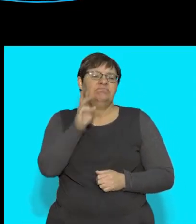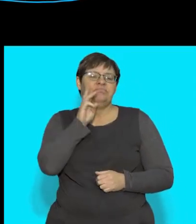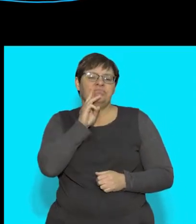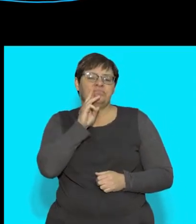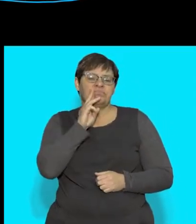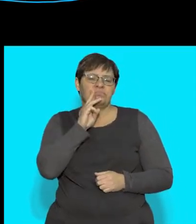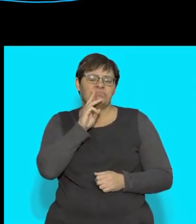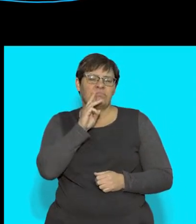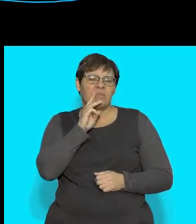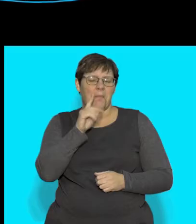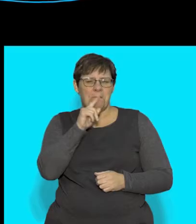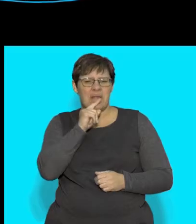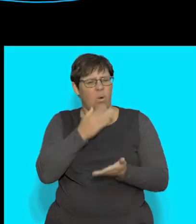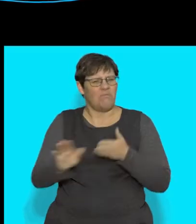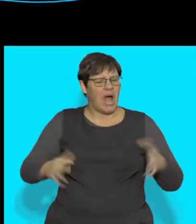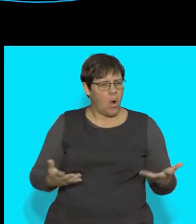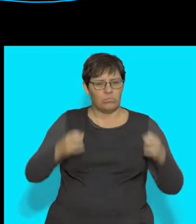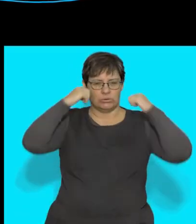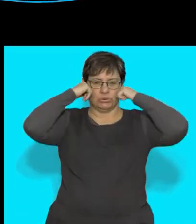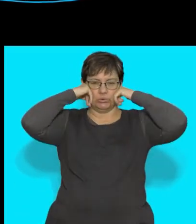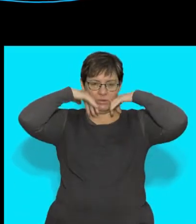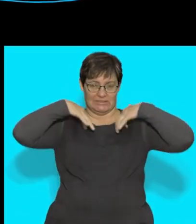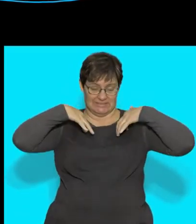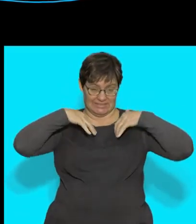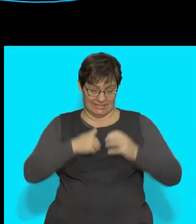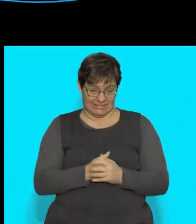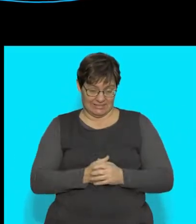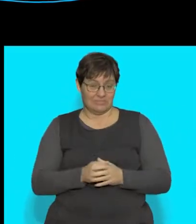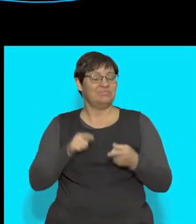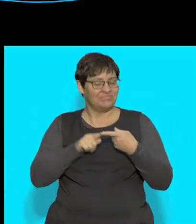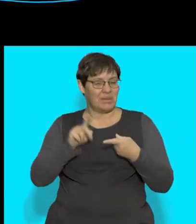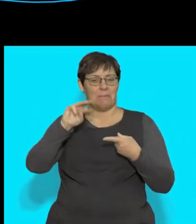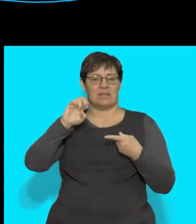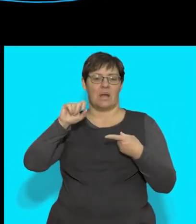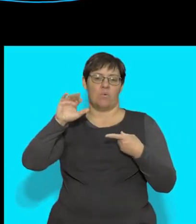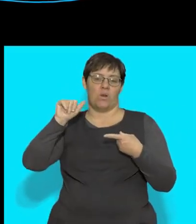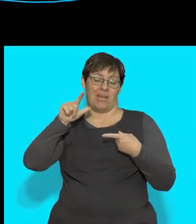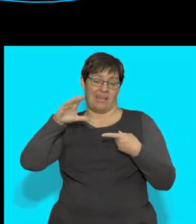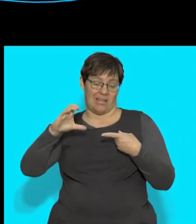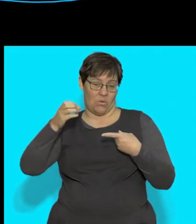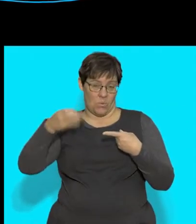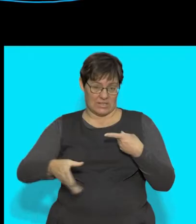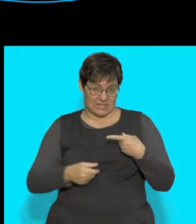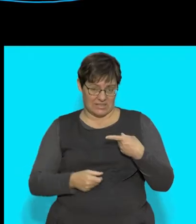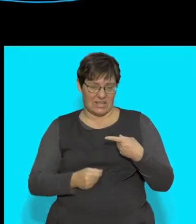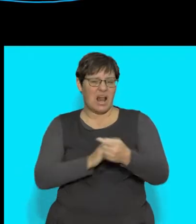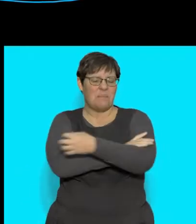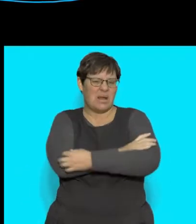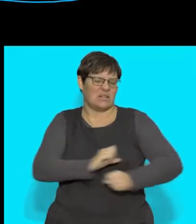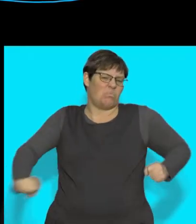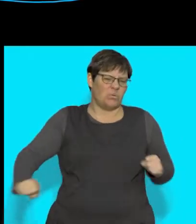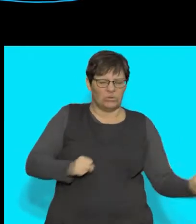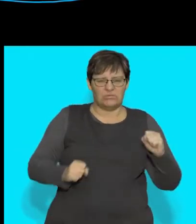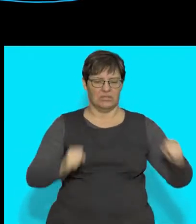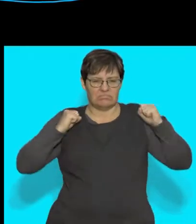sweat, we get rid of water. That is a metabolic waste, right? From any kind of muscles moving, us doing exercise.